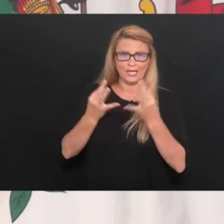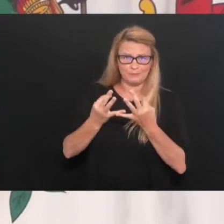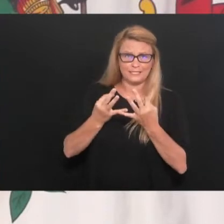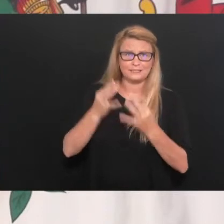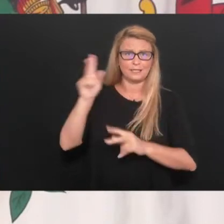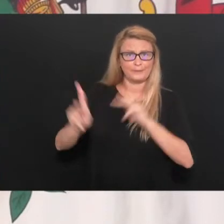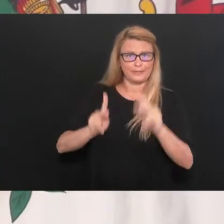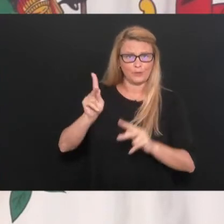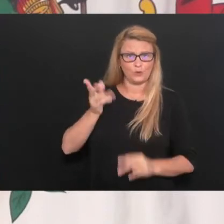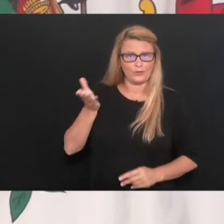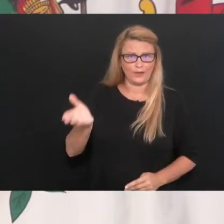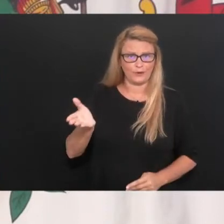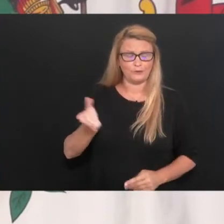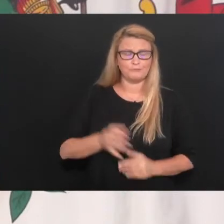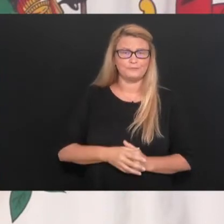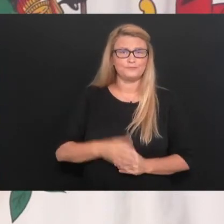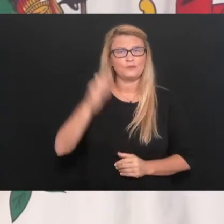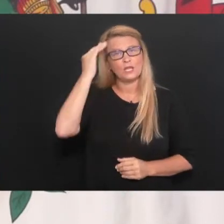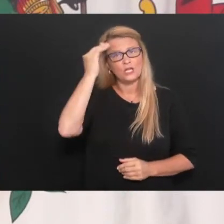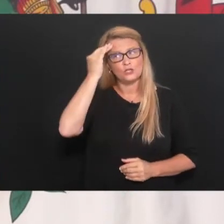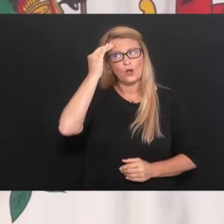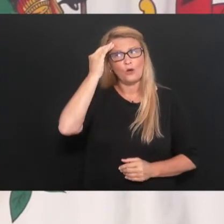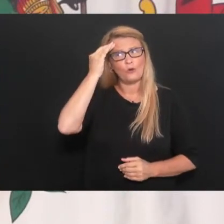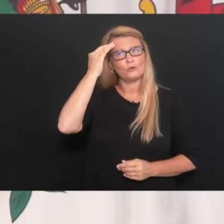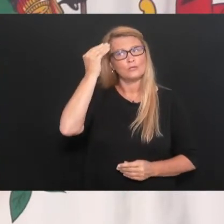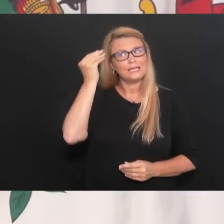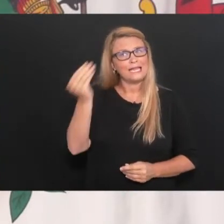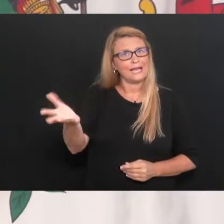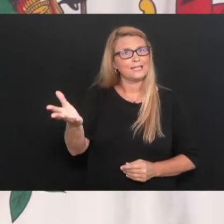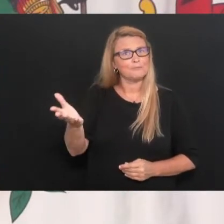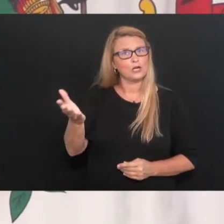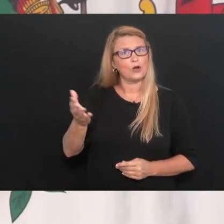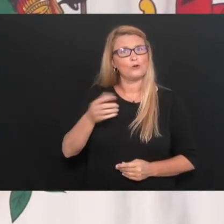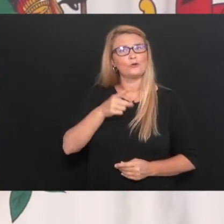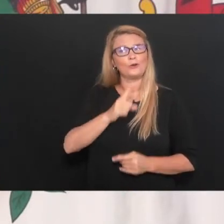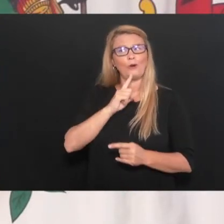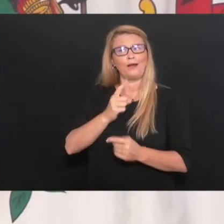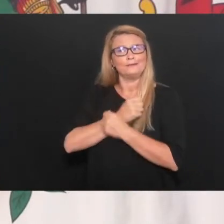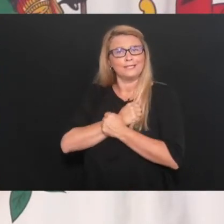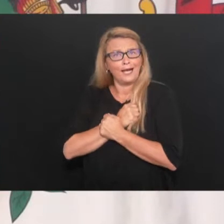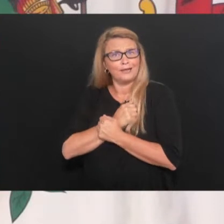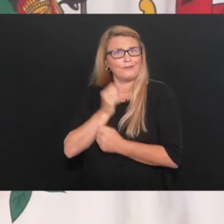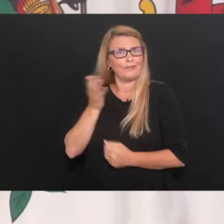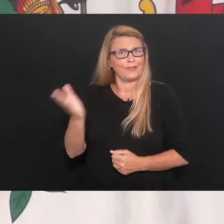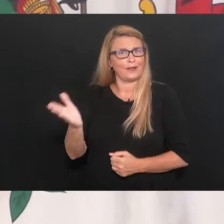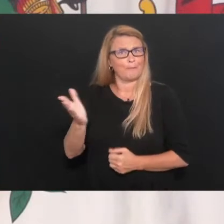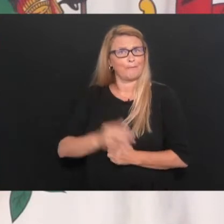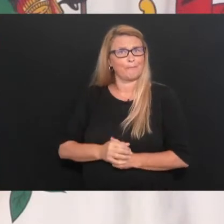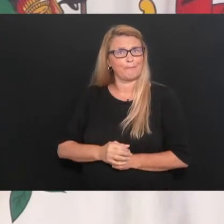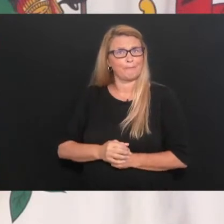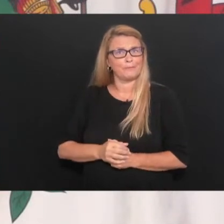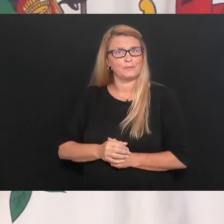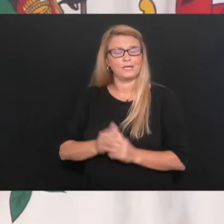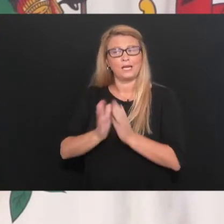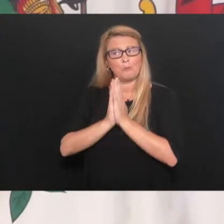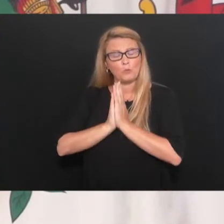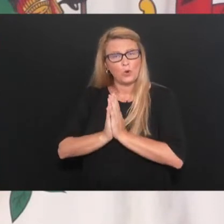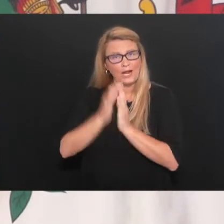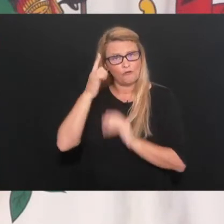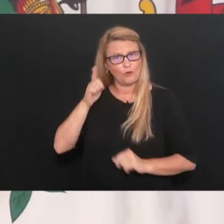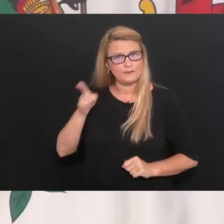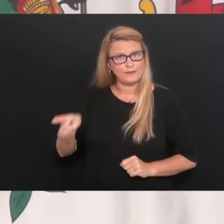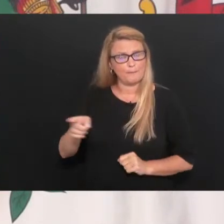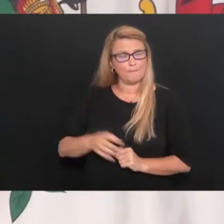and know that you love them, or let them know that you love them, and through your prayers